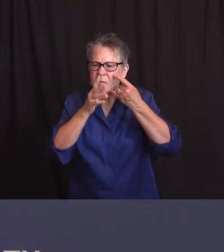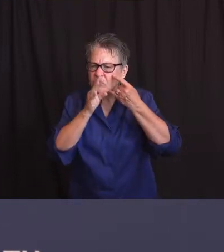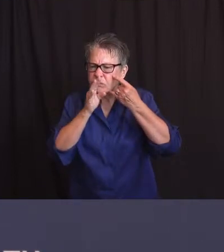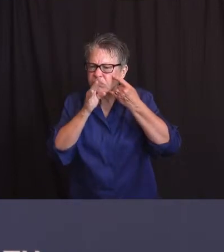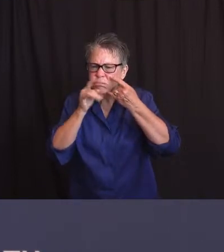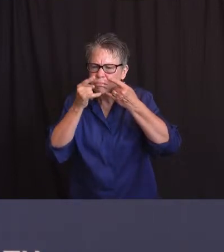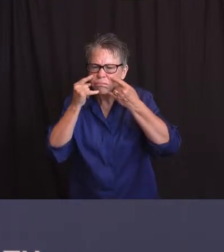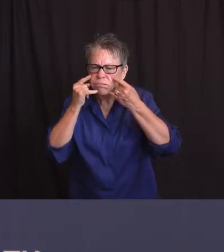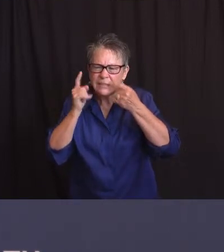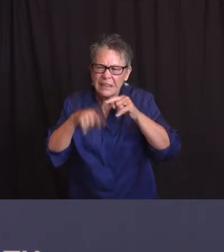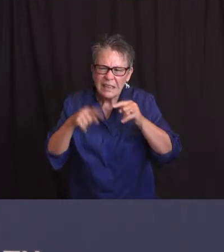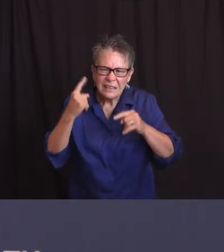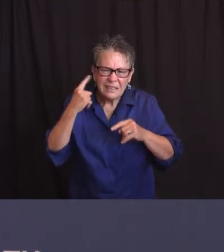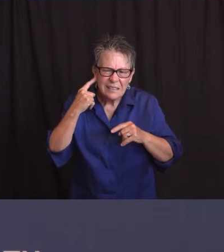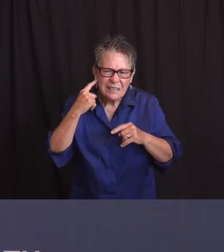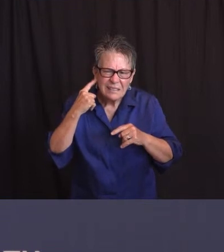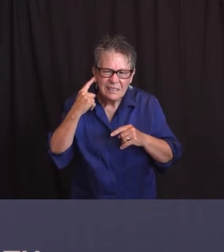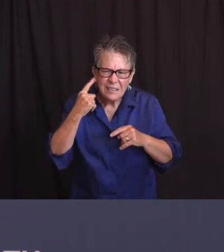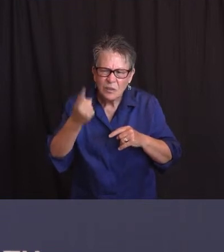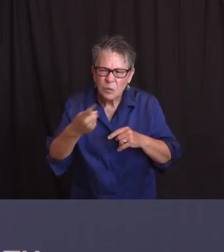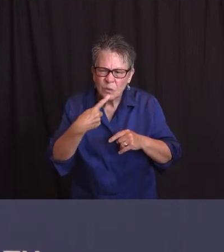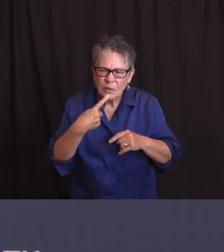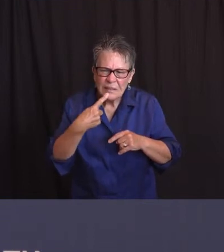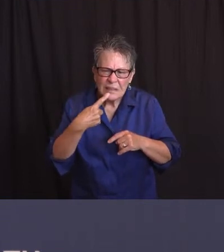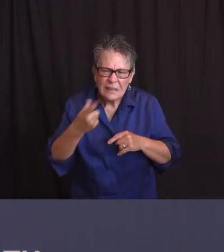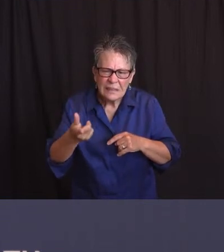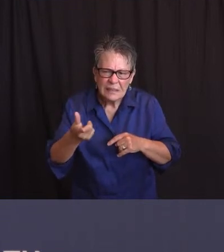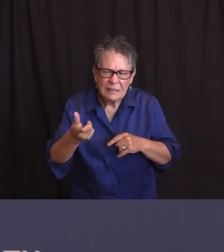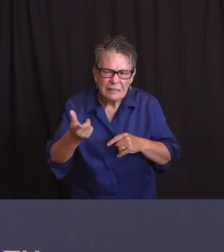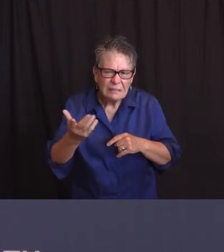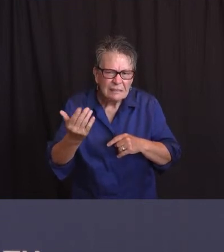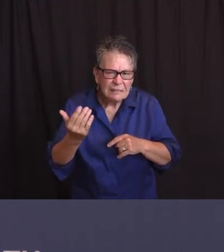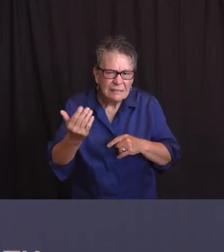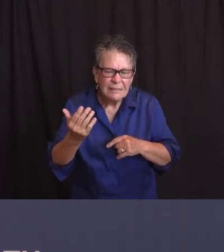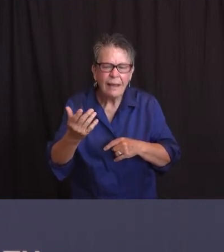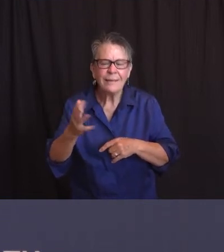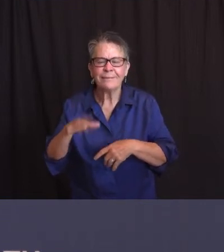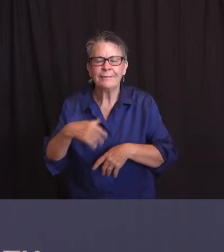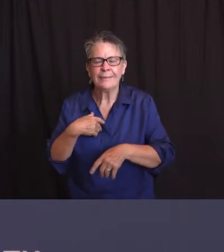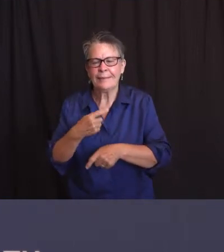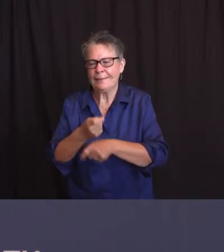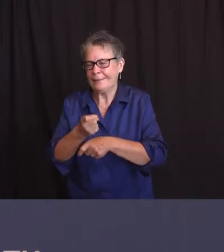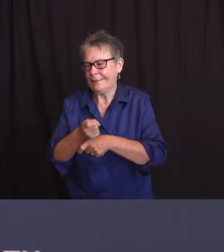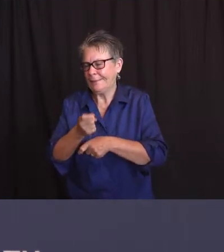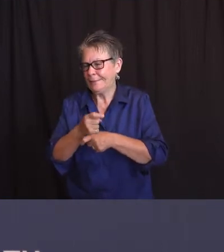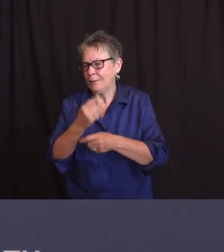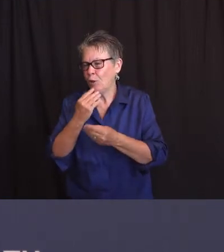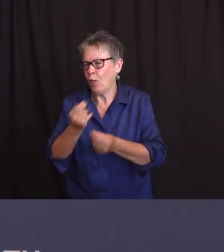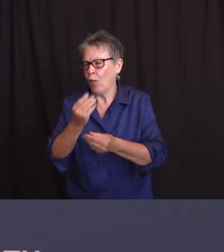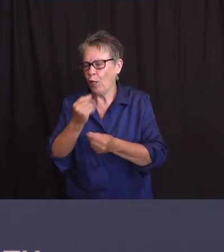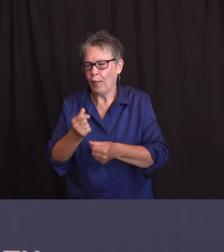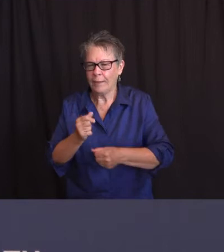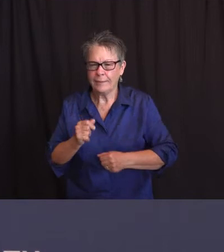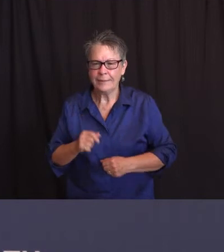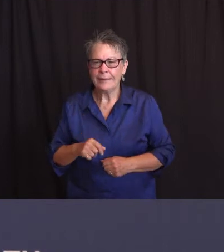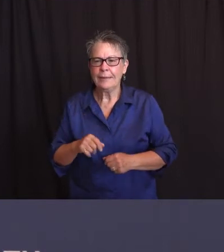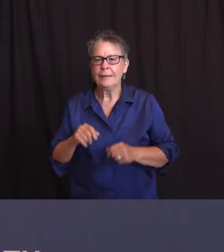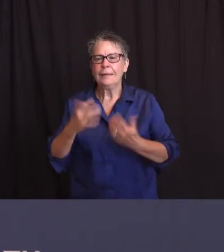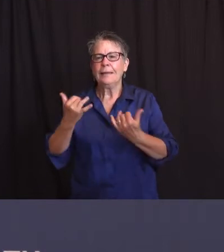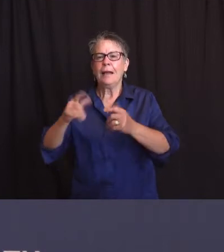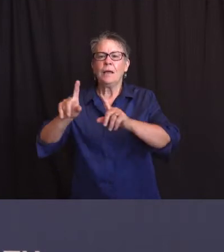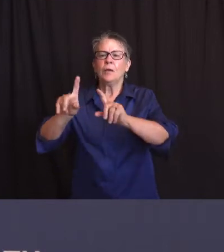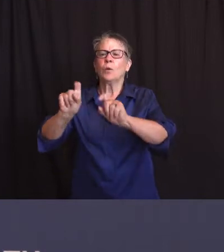have no comment on that, Alex. With regard to the, oh boy, with regard to the last comment